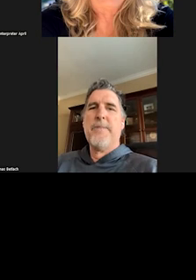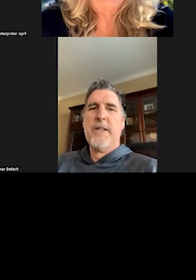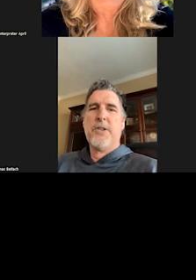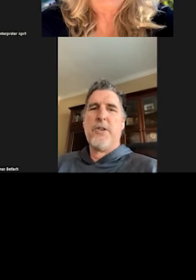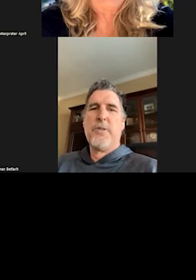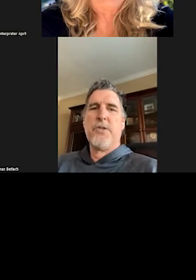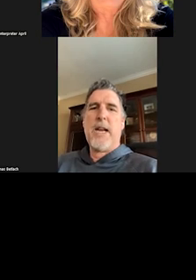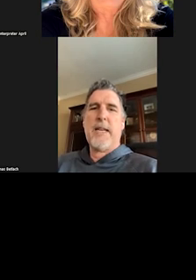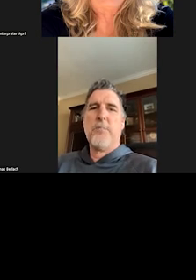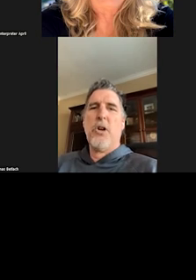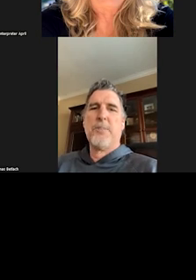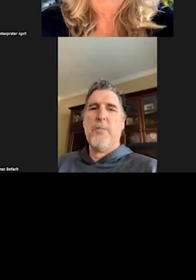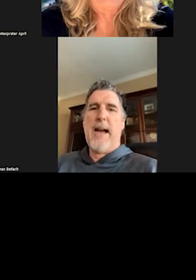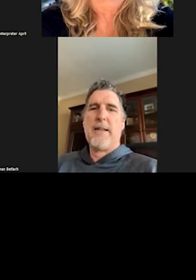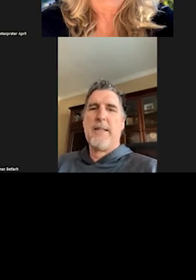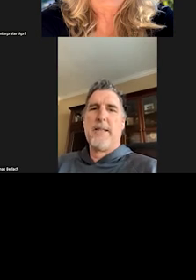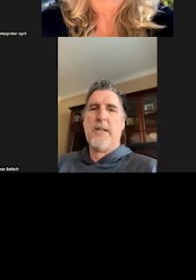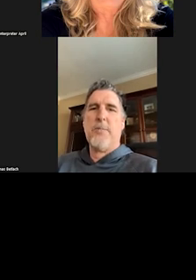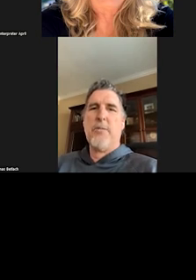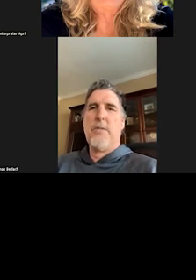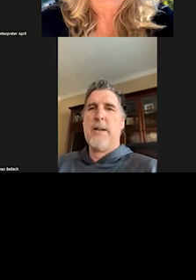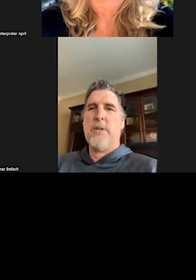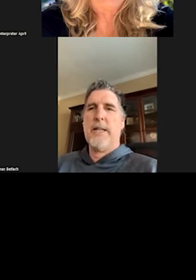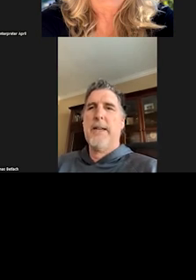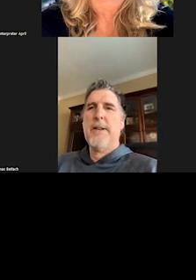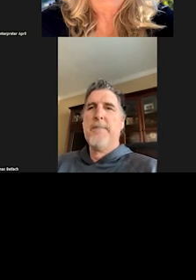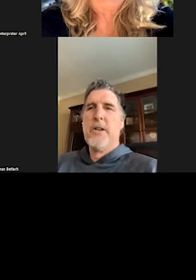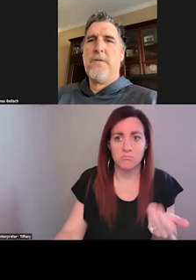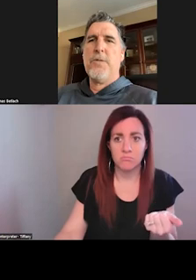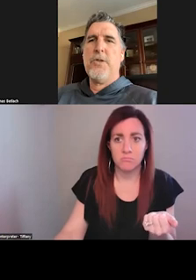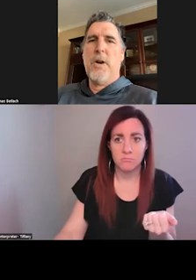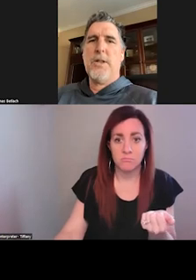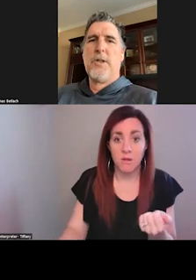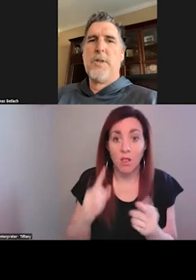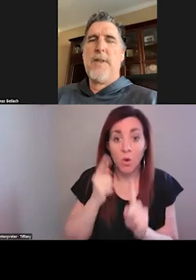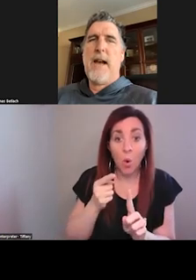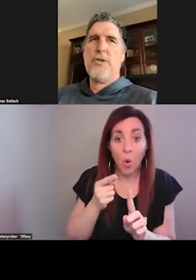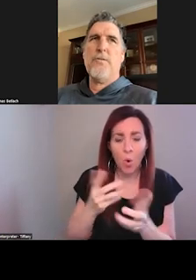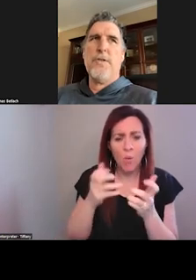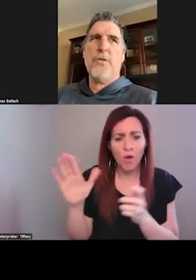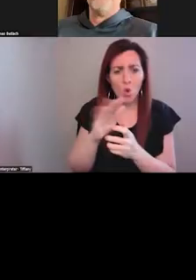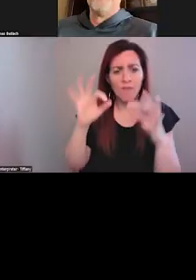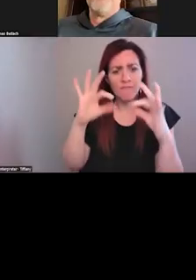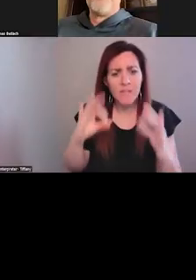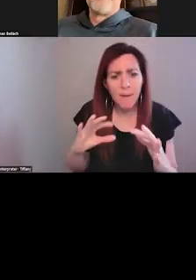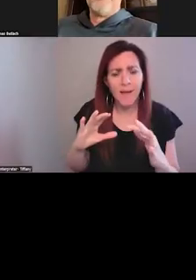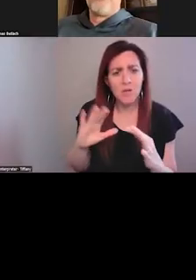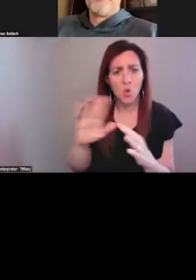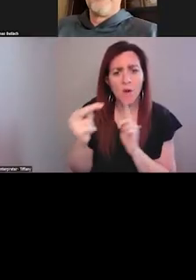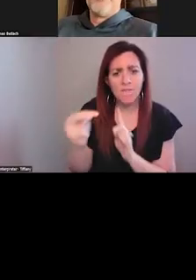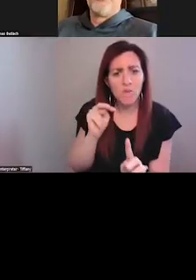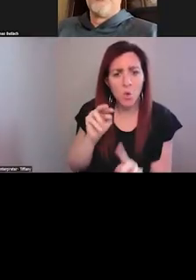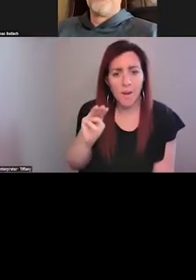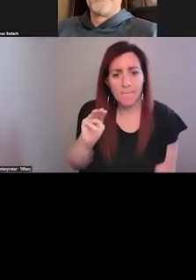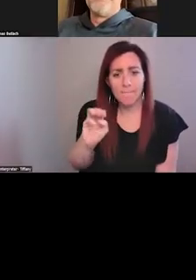in terms of checking multiple boxes here. But we want to really hear from you all in terms of how you view the Medicaid